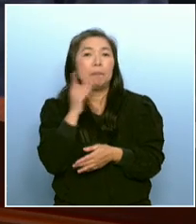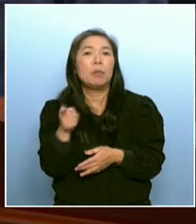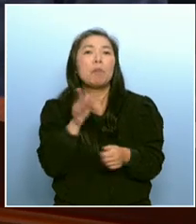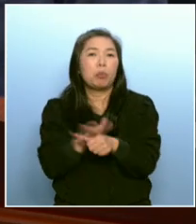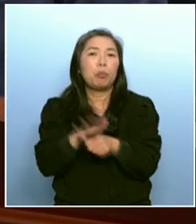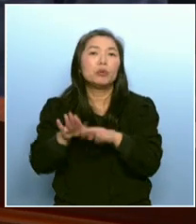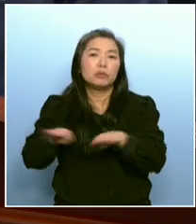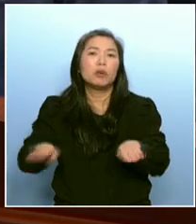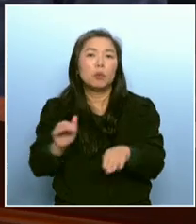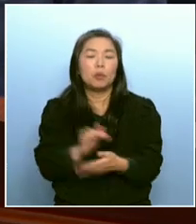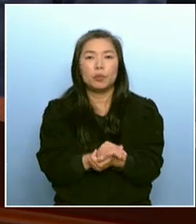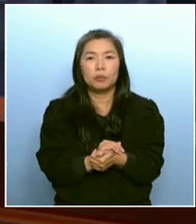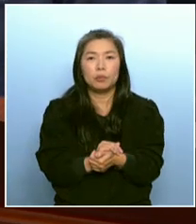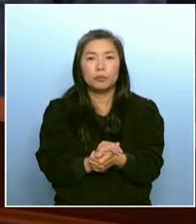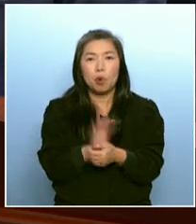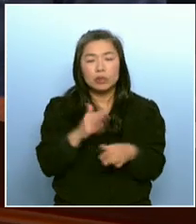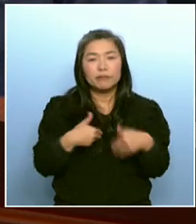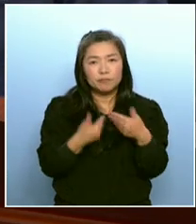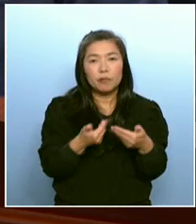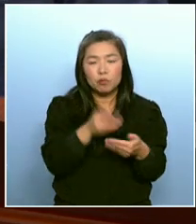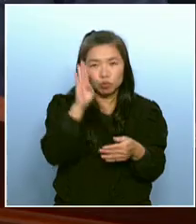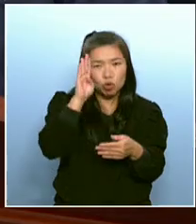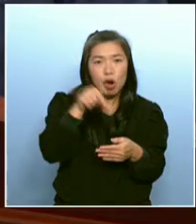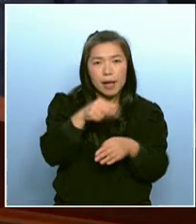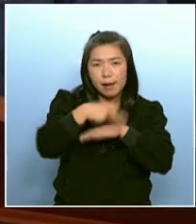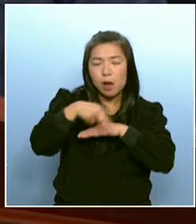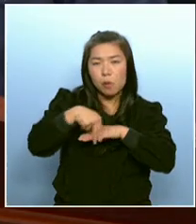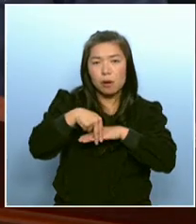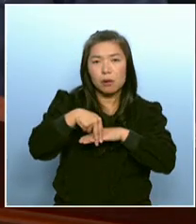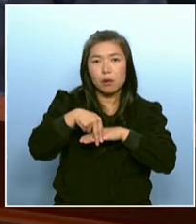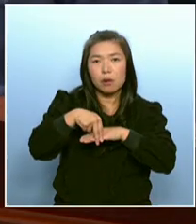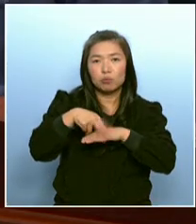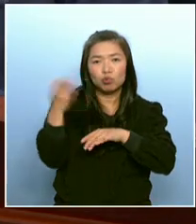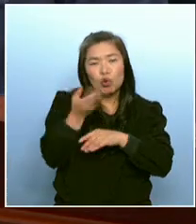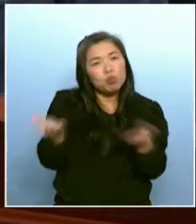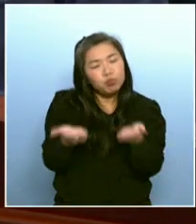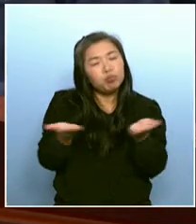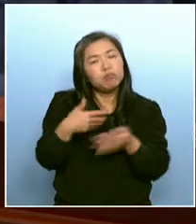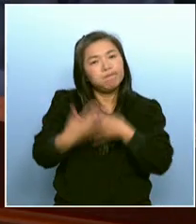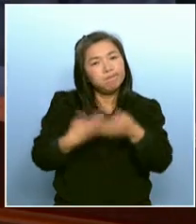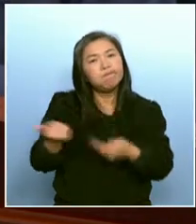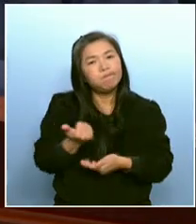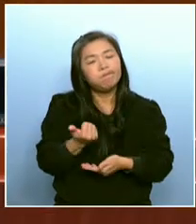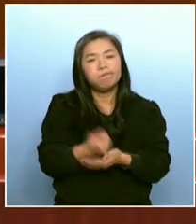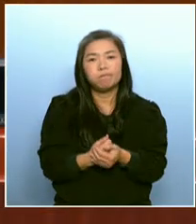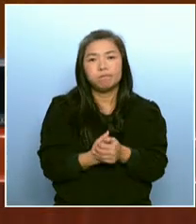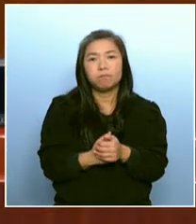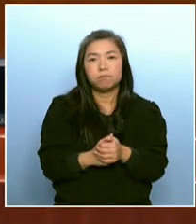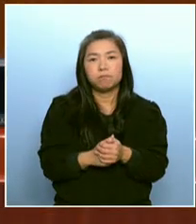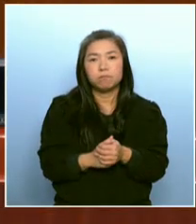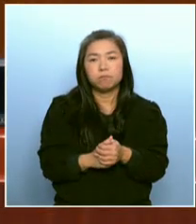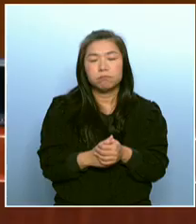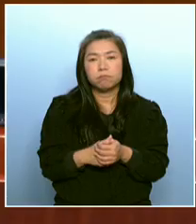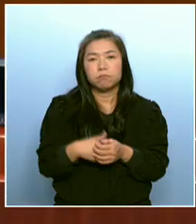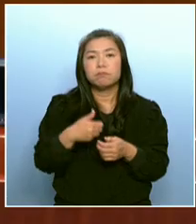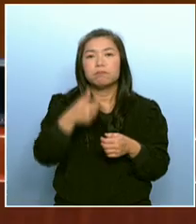students? If they are willing to offer support to the existing